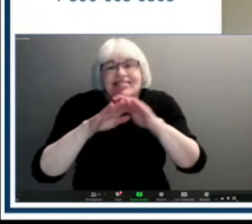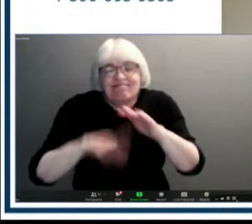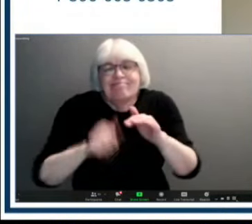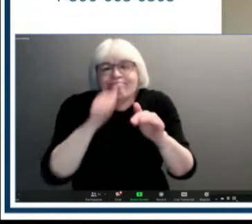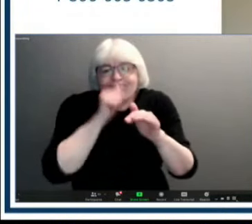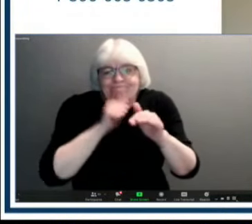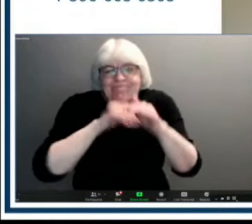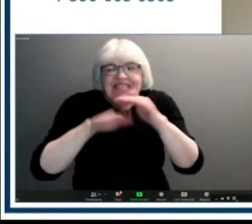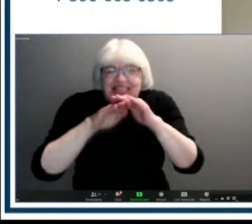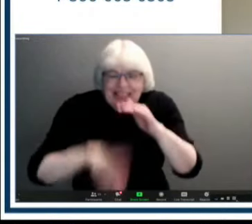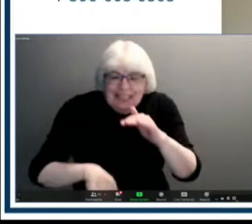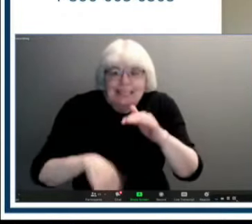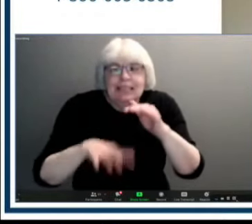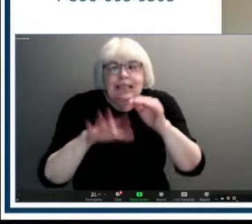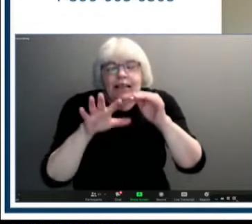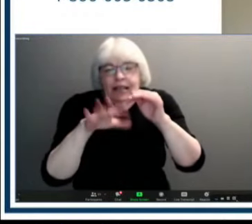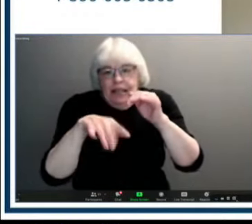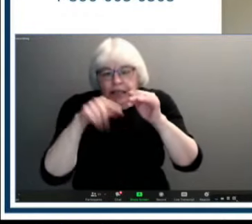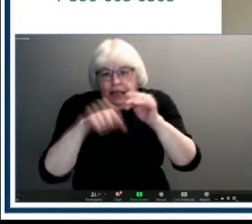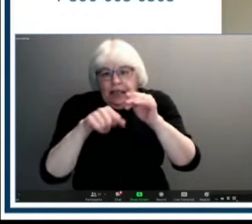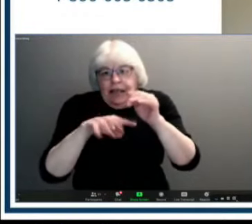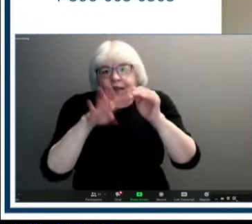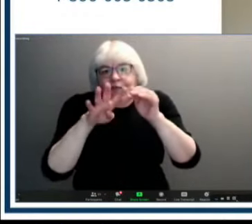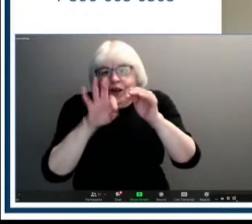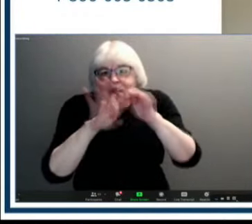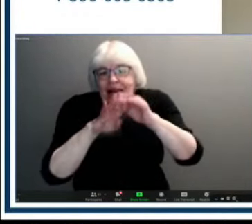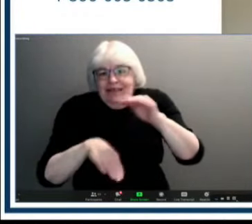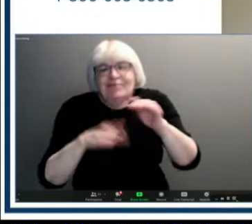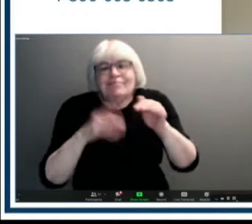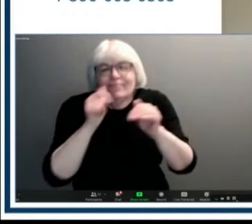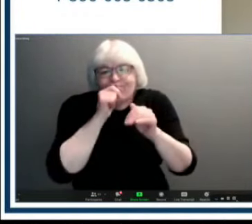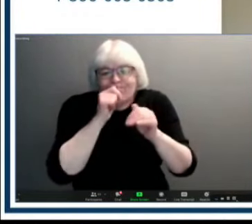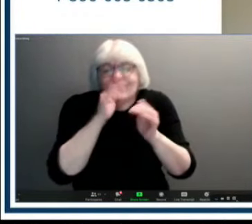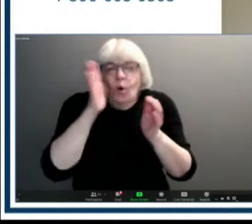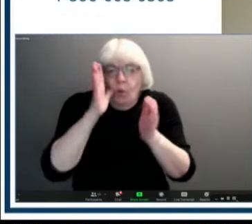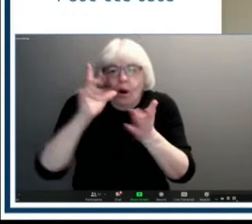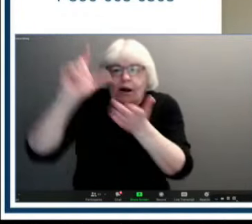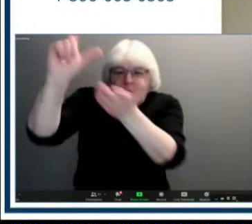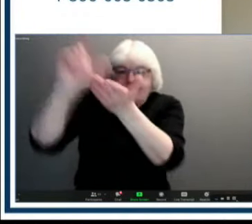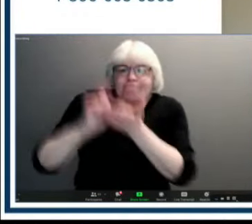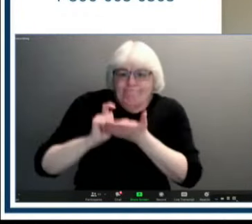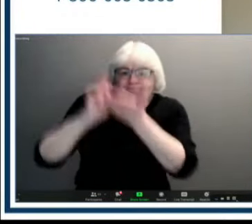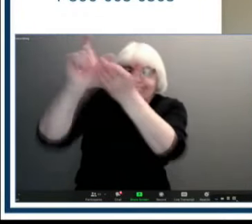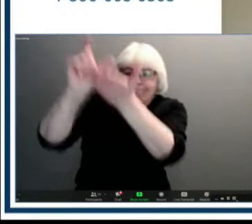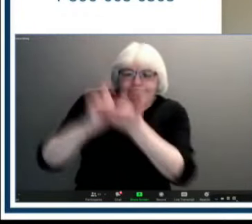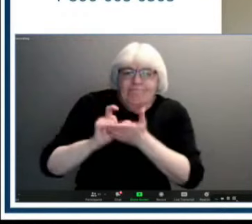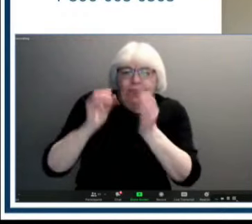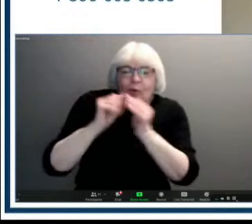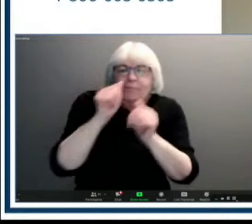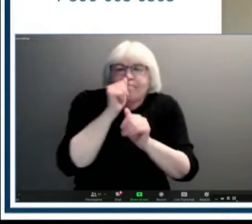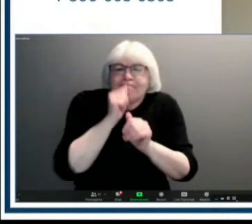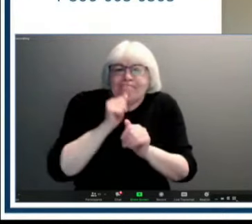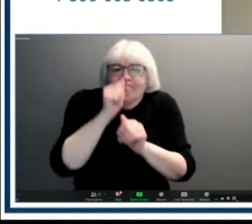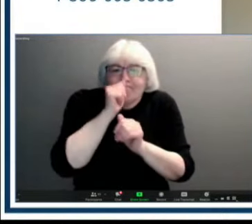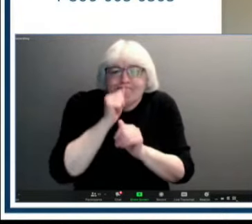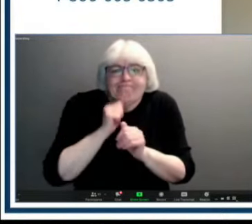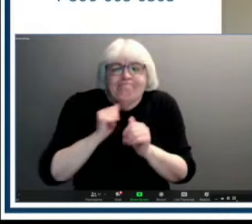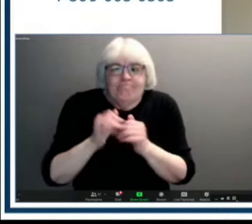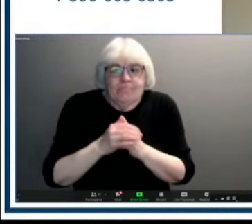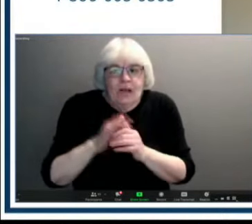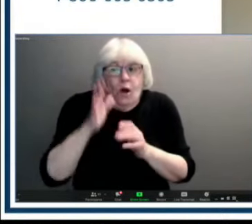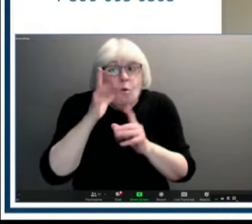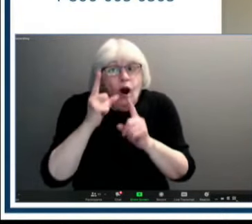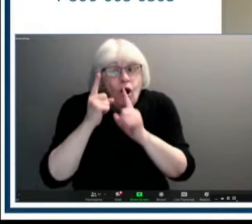federal government and to add more clinics and appointments. Our goal is to open booster dose appointments to those under 50 as soon